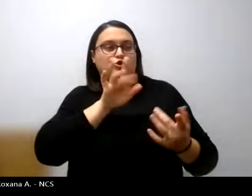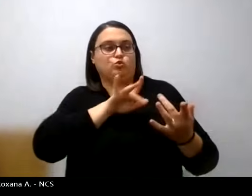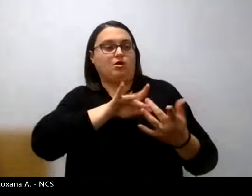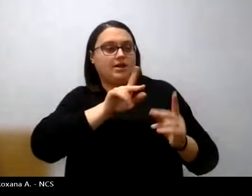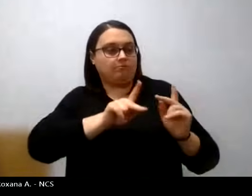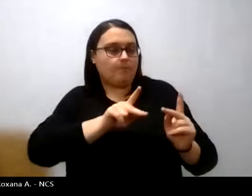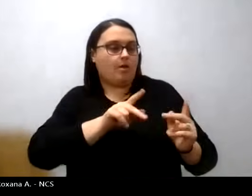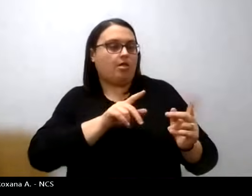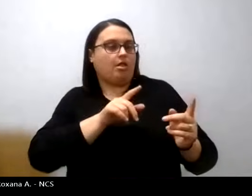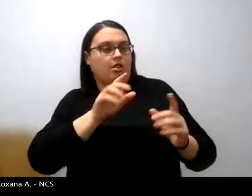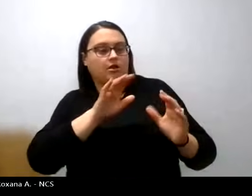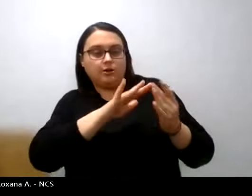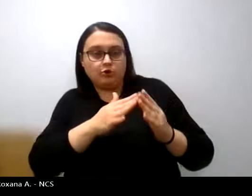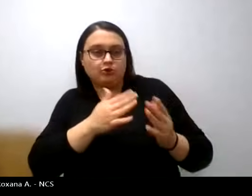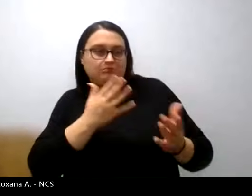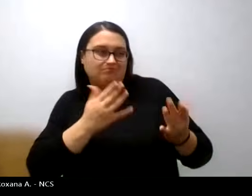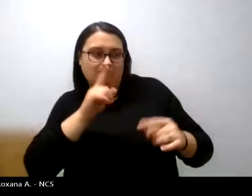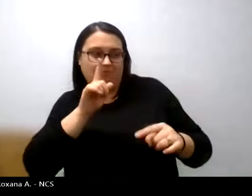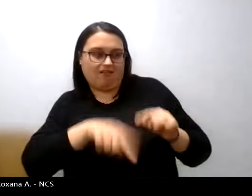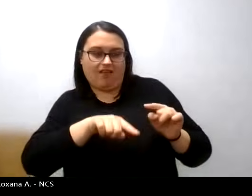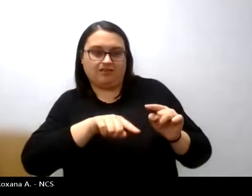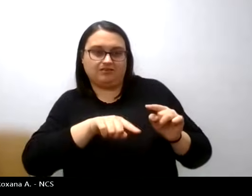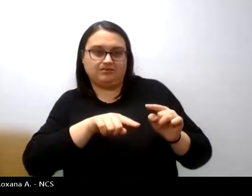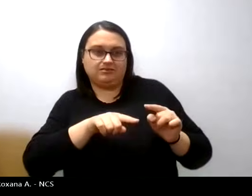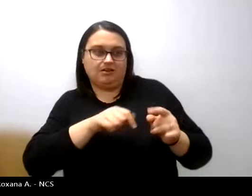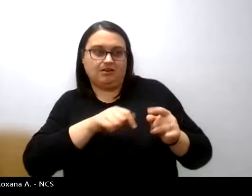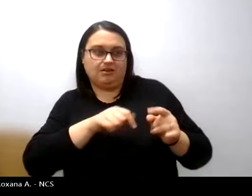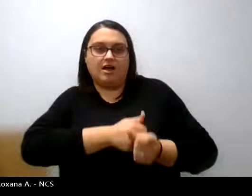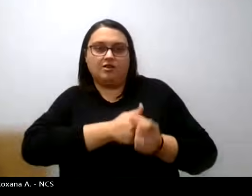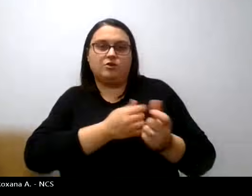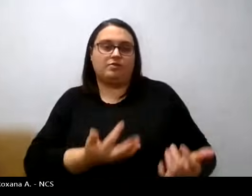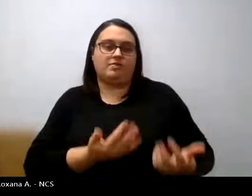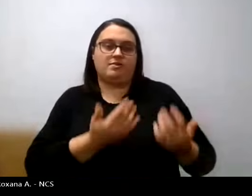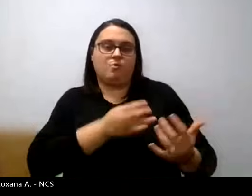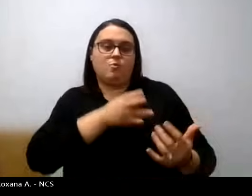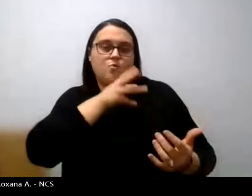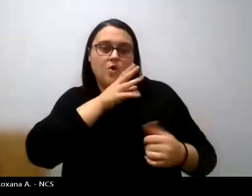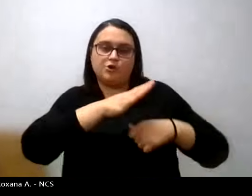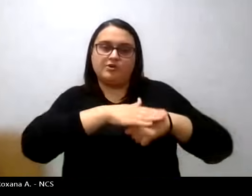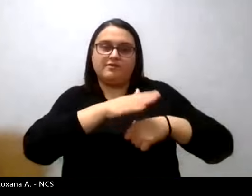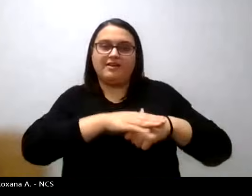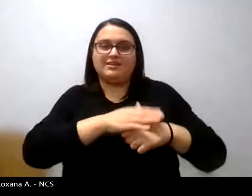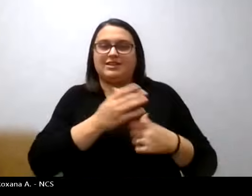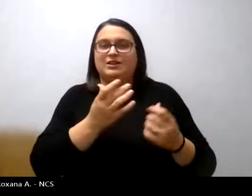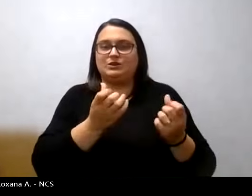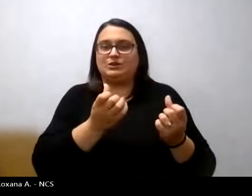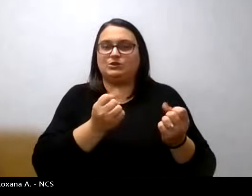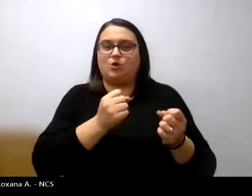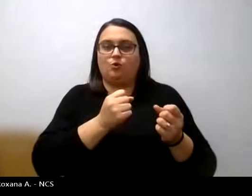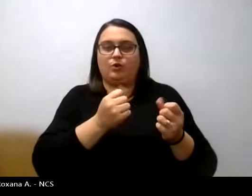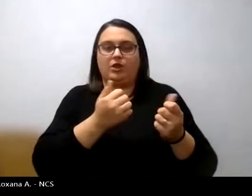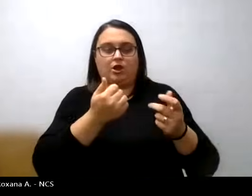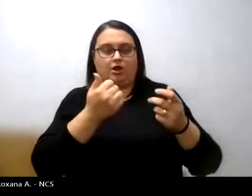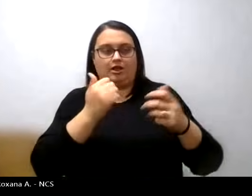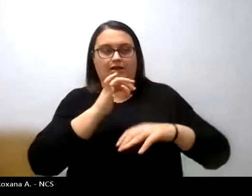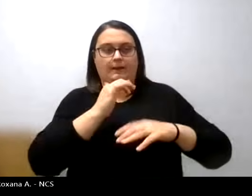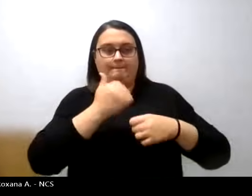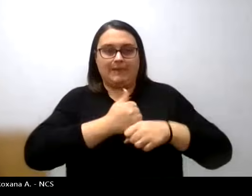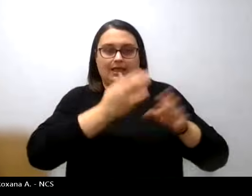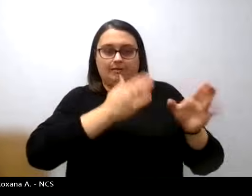might not be able to adhere to a boil water advisory. And so we're mapping out plans, but we'll